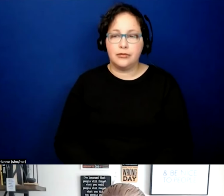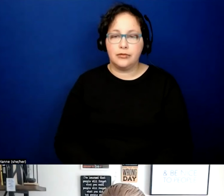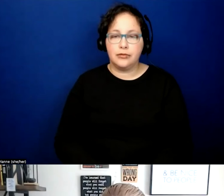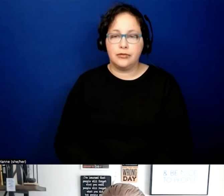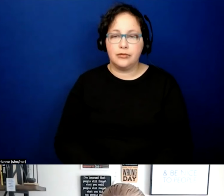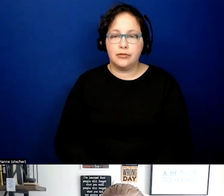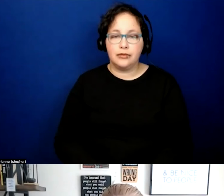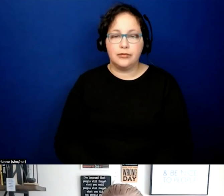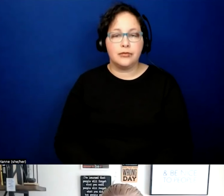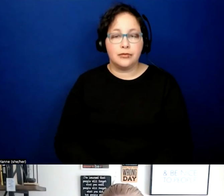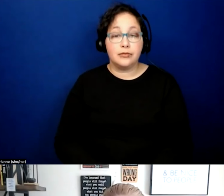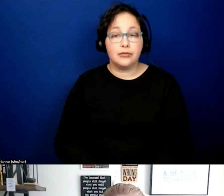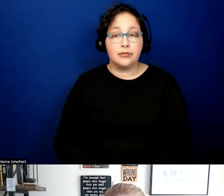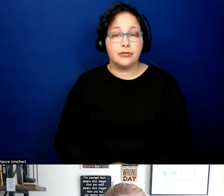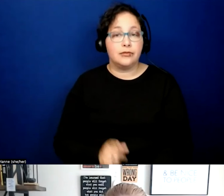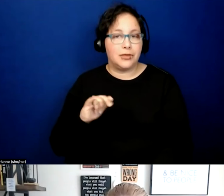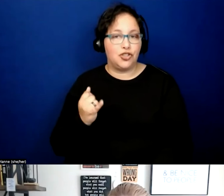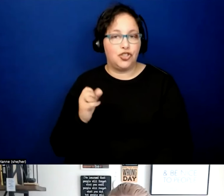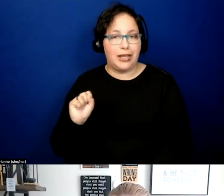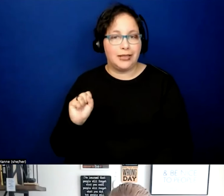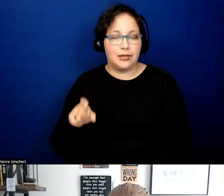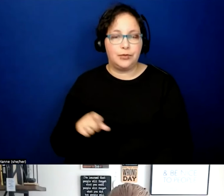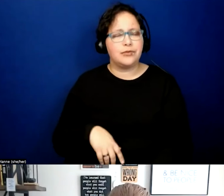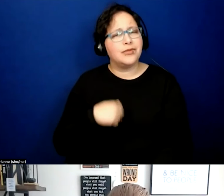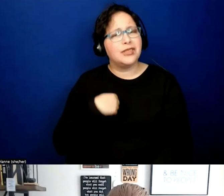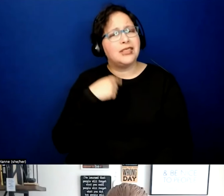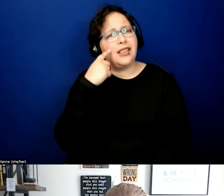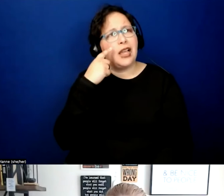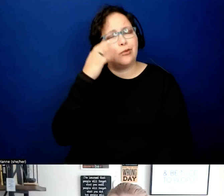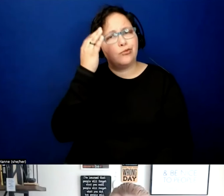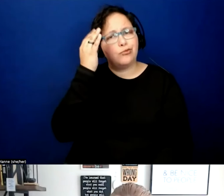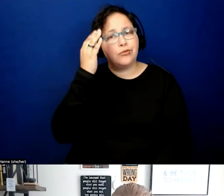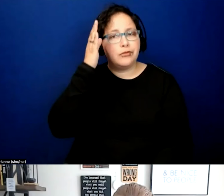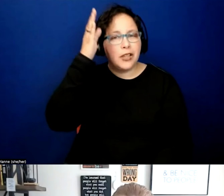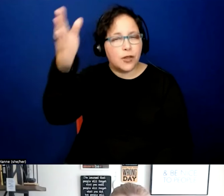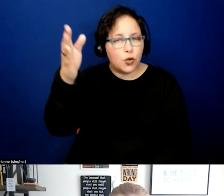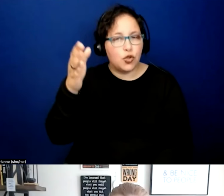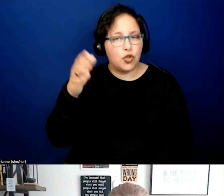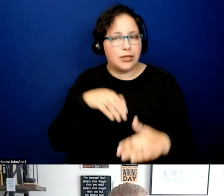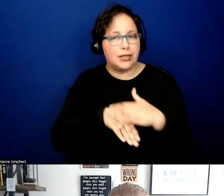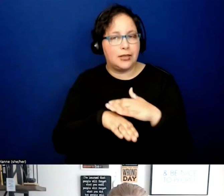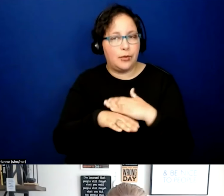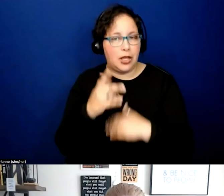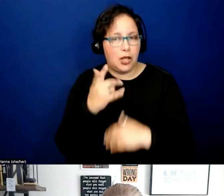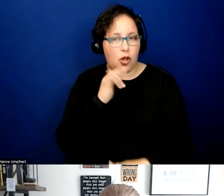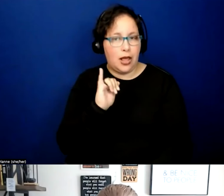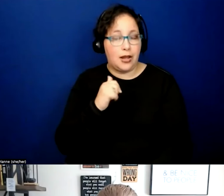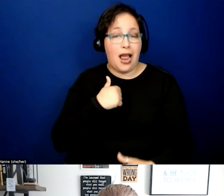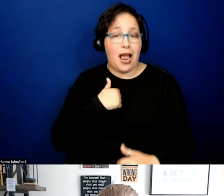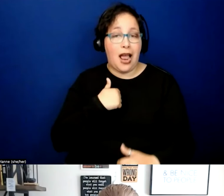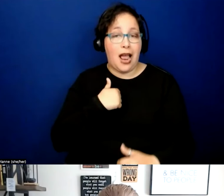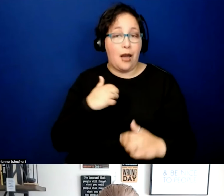I think, you know, when I think about the future of accessibility, my hope is that the bar